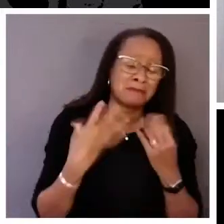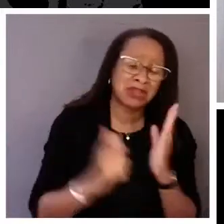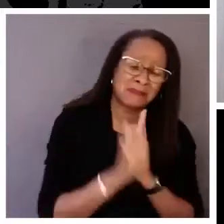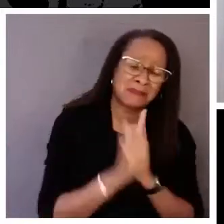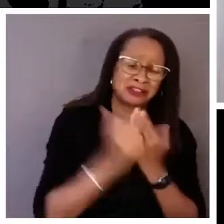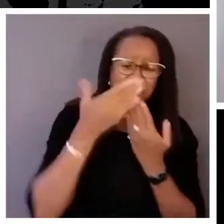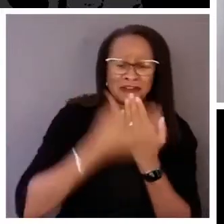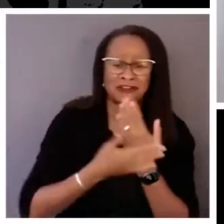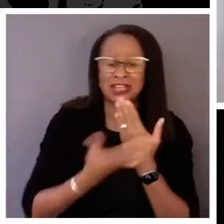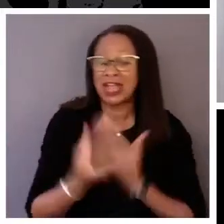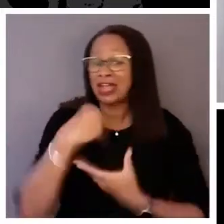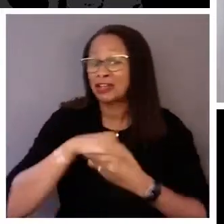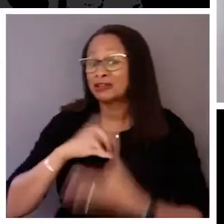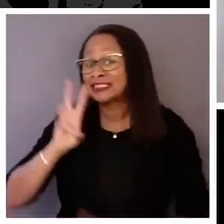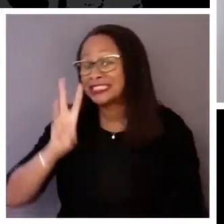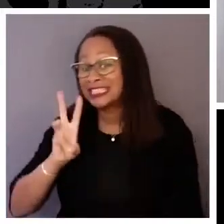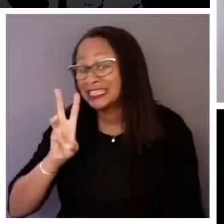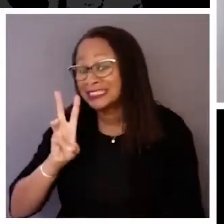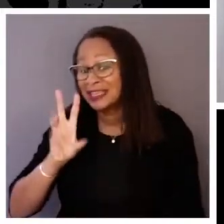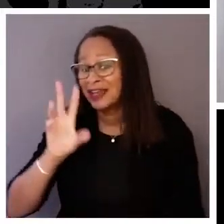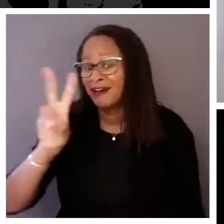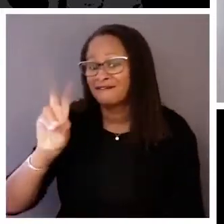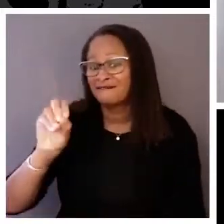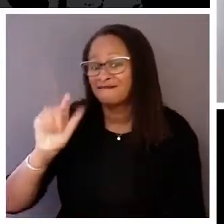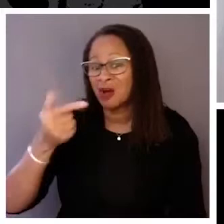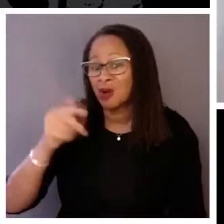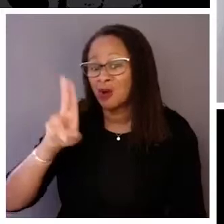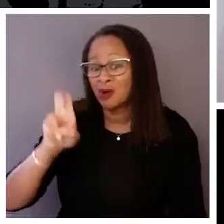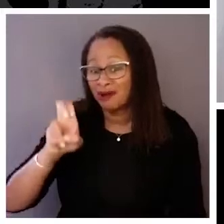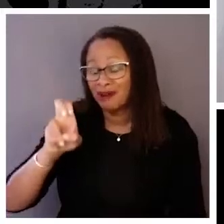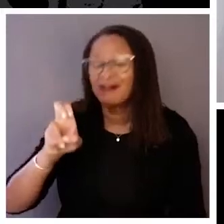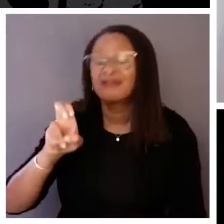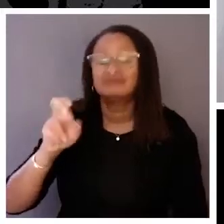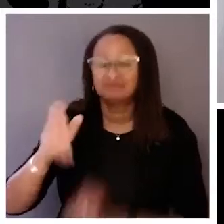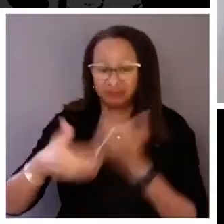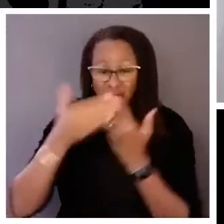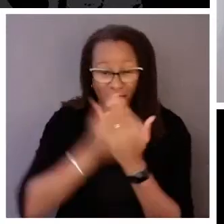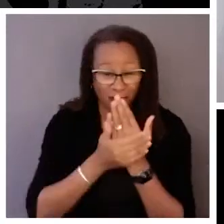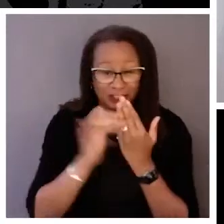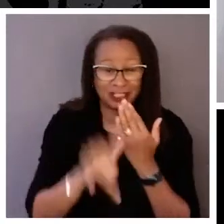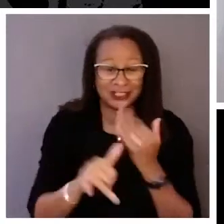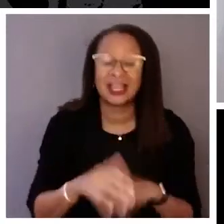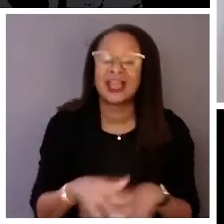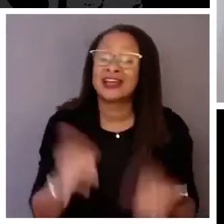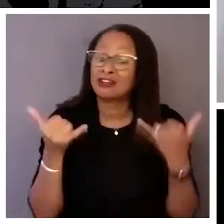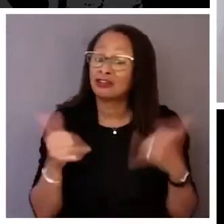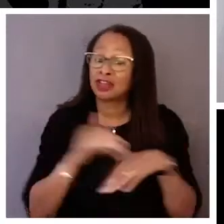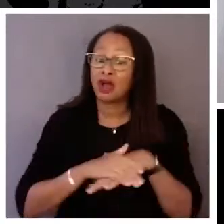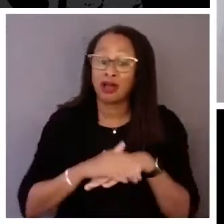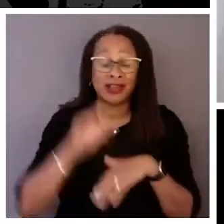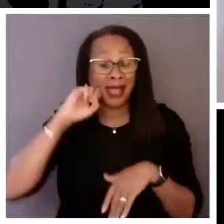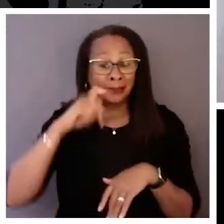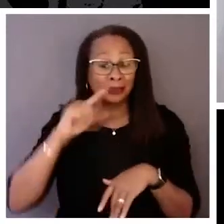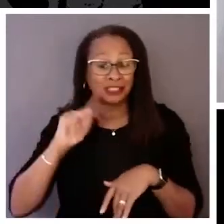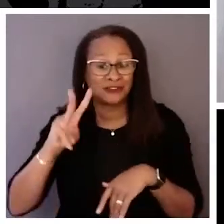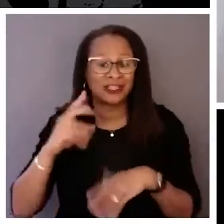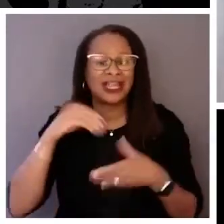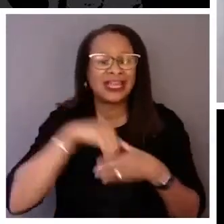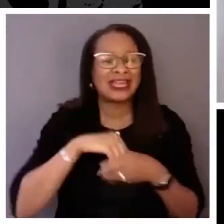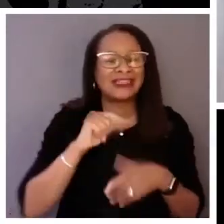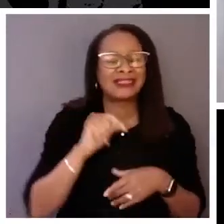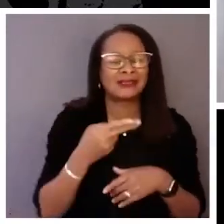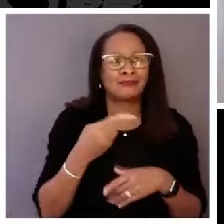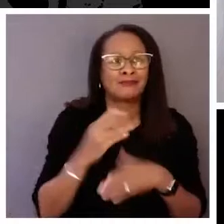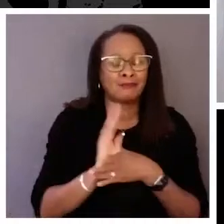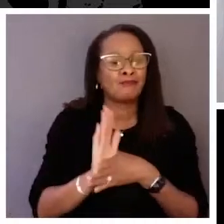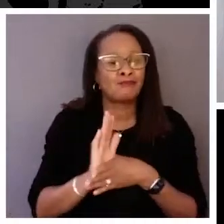covers worldwide, including 6 Vogue covers. She's currently recurring on Apple TV's The Morning Show and